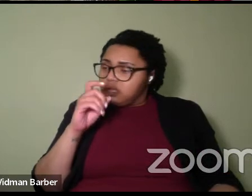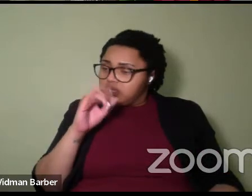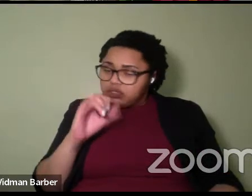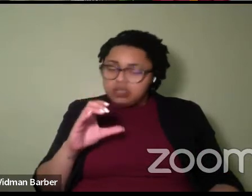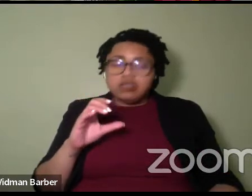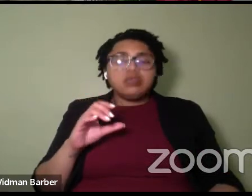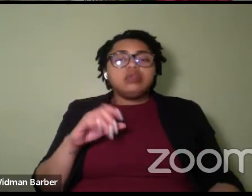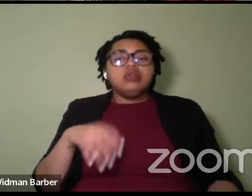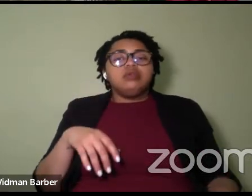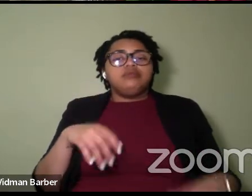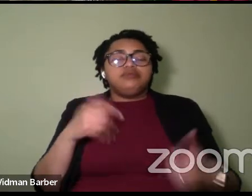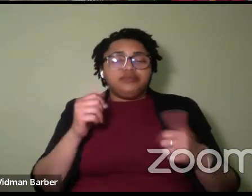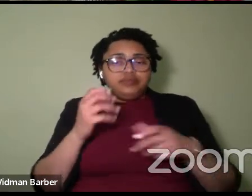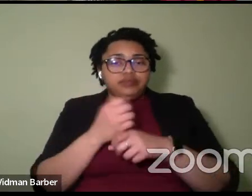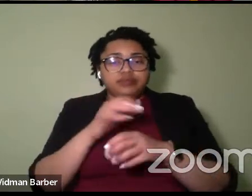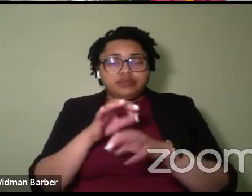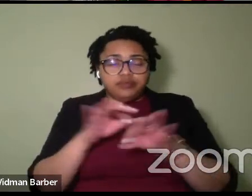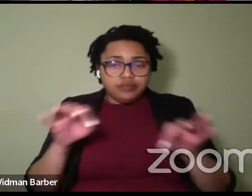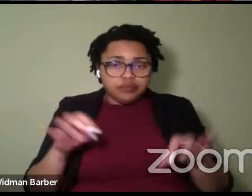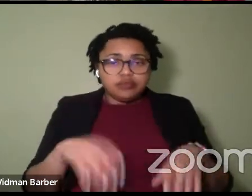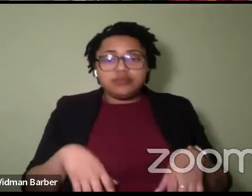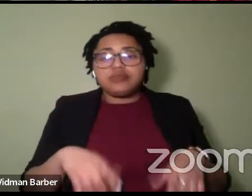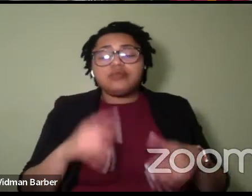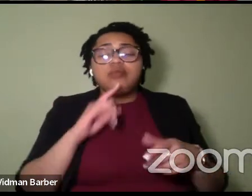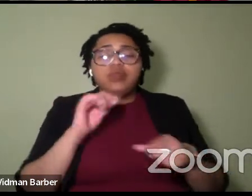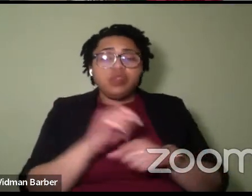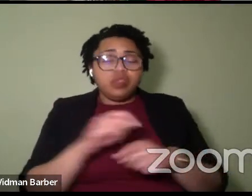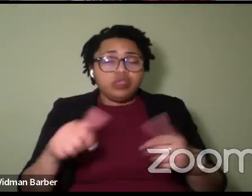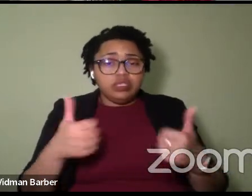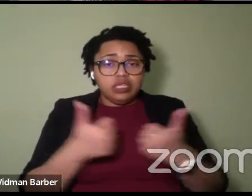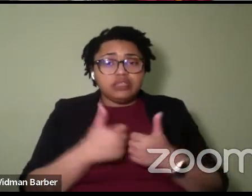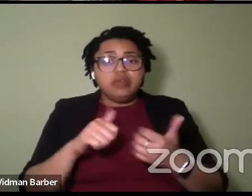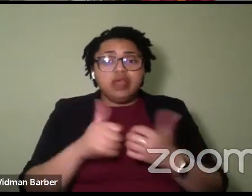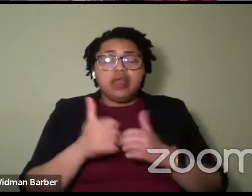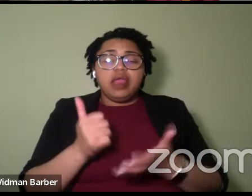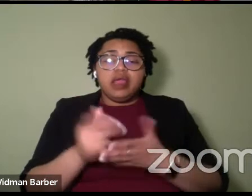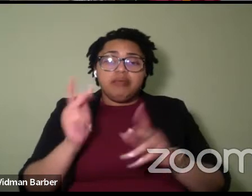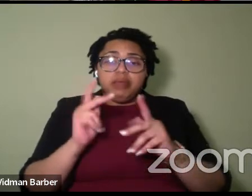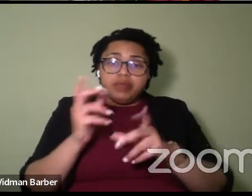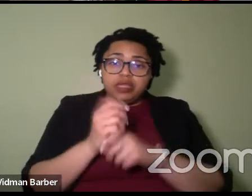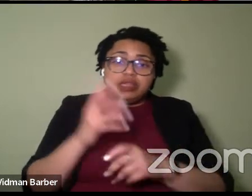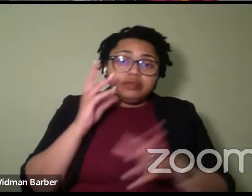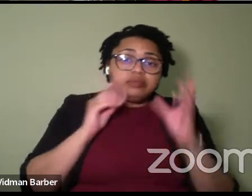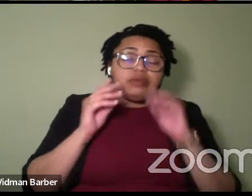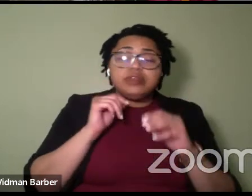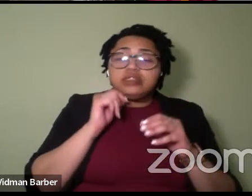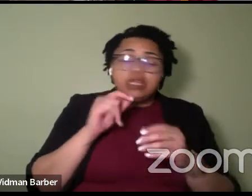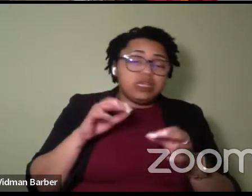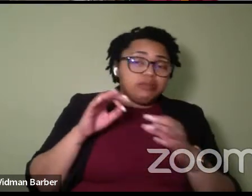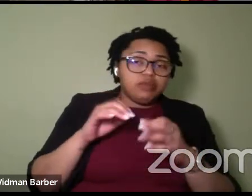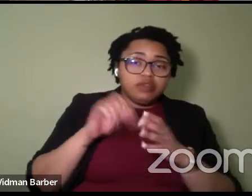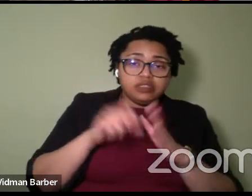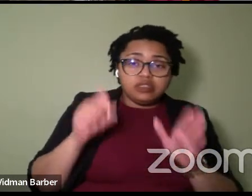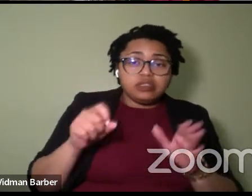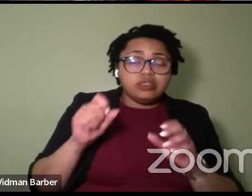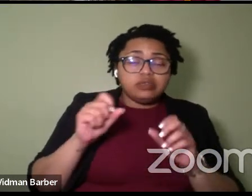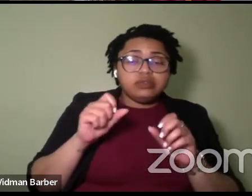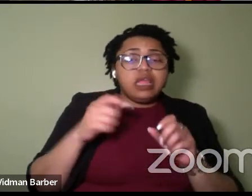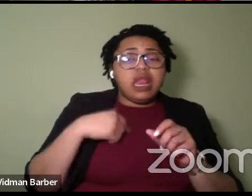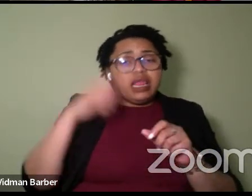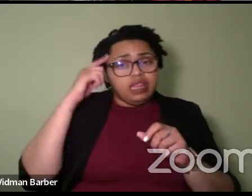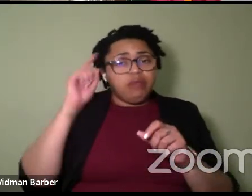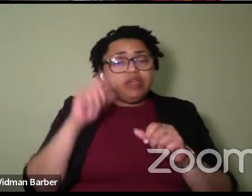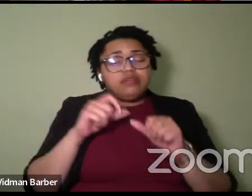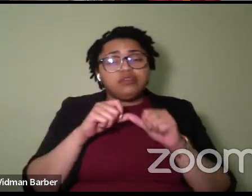tough challenge trying to figure out how do you help people get the experiences that they want in imperfect systems. And I think we just have to continue to build